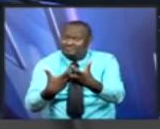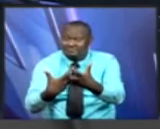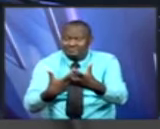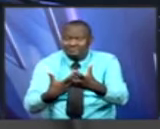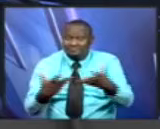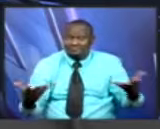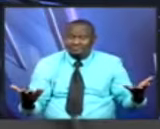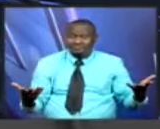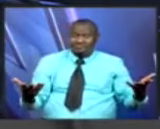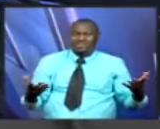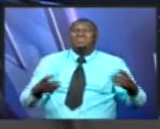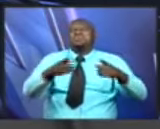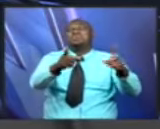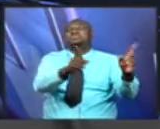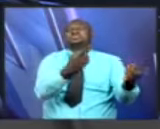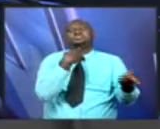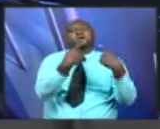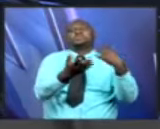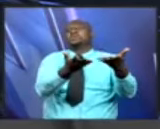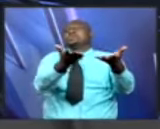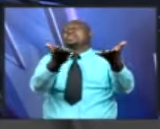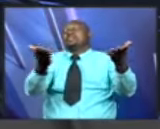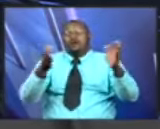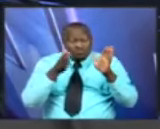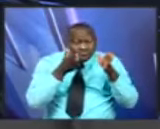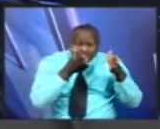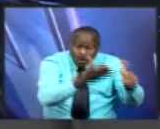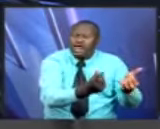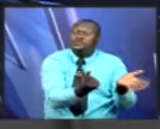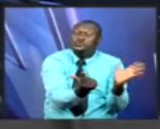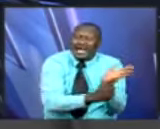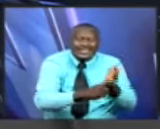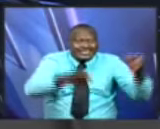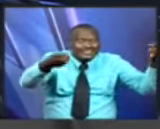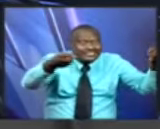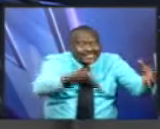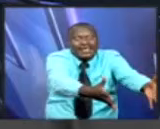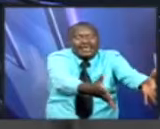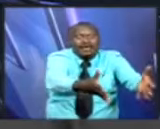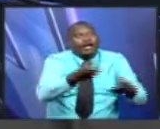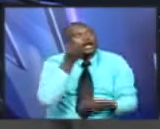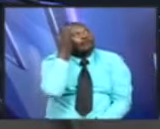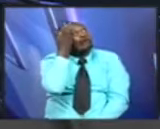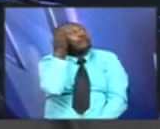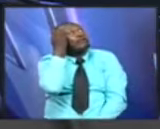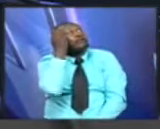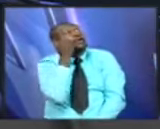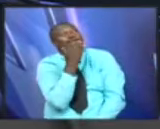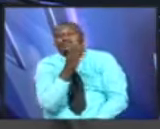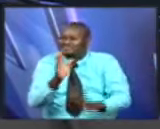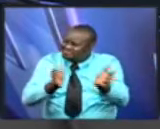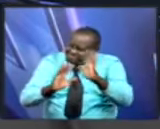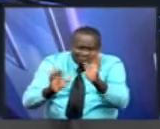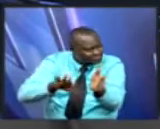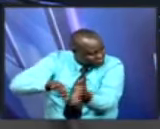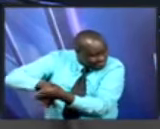Therefore, whatever you talk about Uganda as it is, not as it should have been, because it